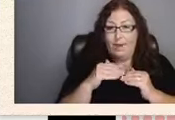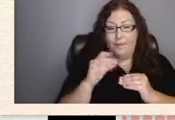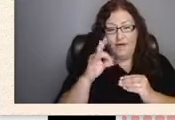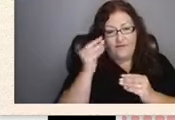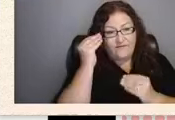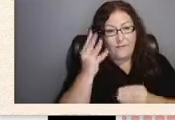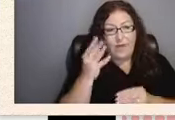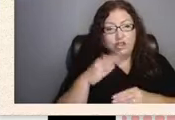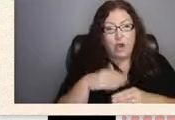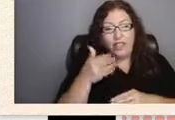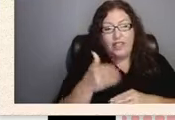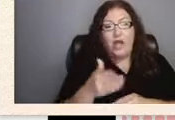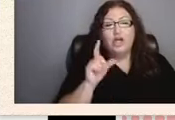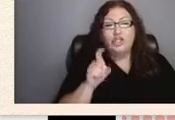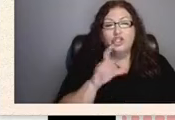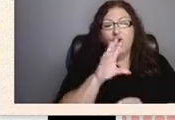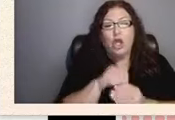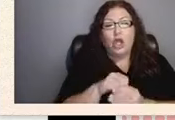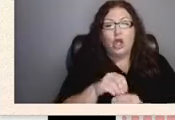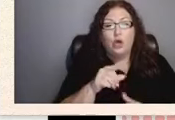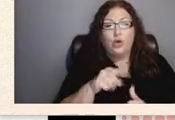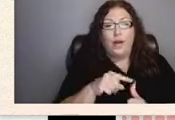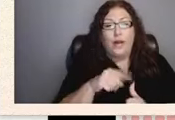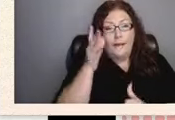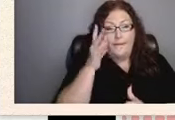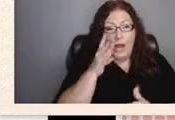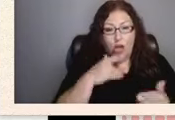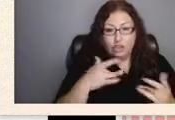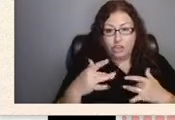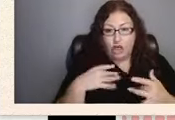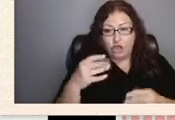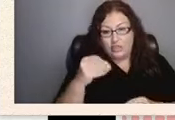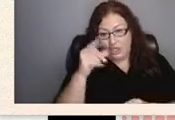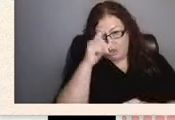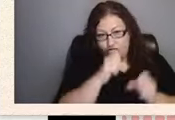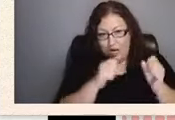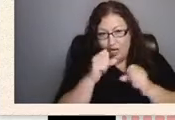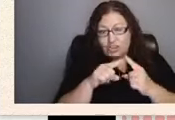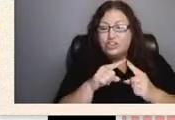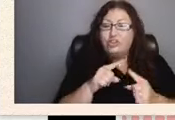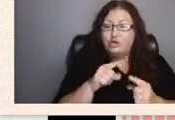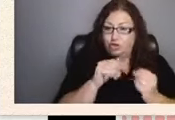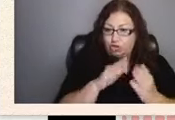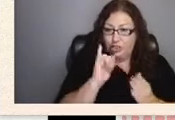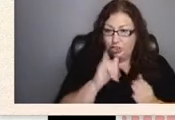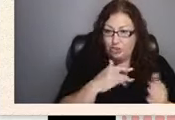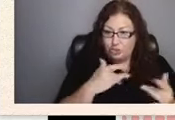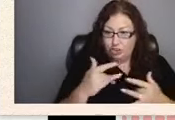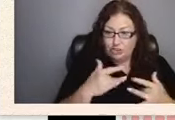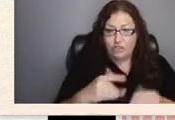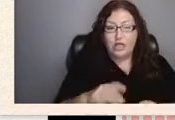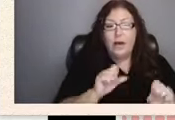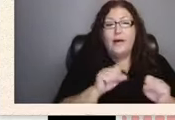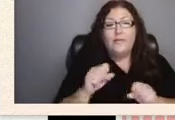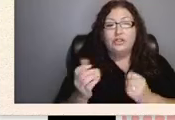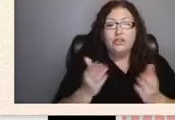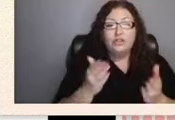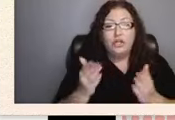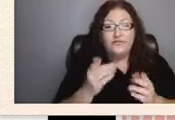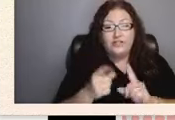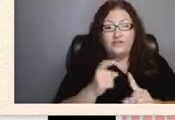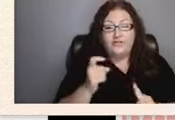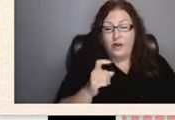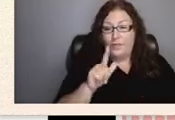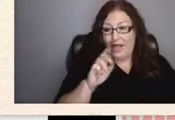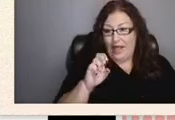should include parent concerns and strategies to address those concerns, potential services from the